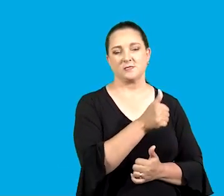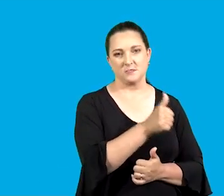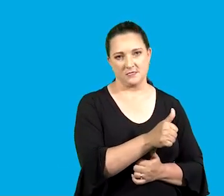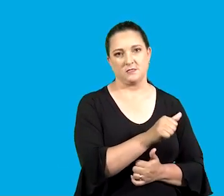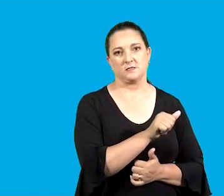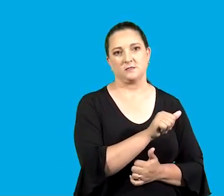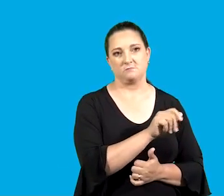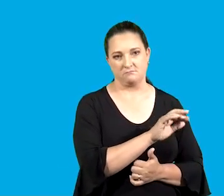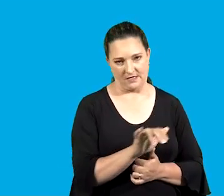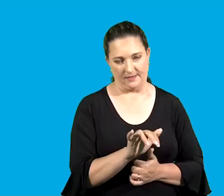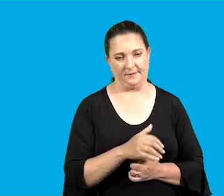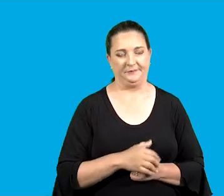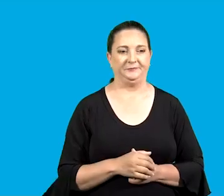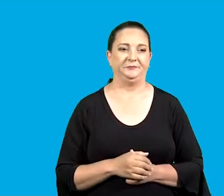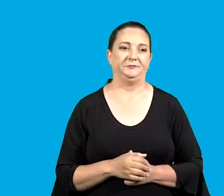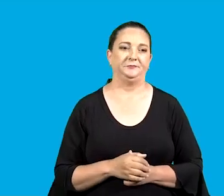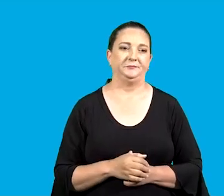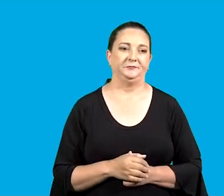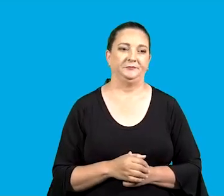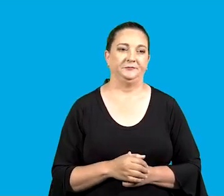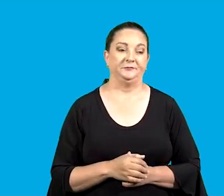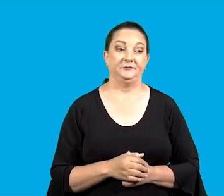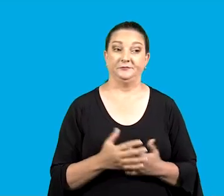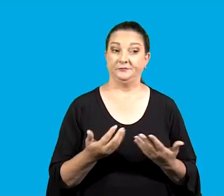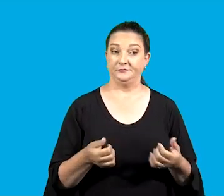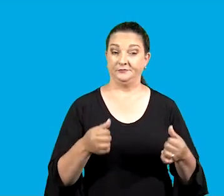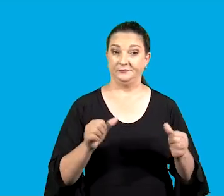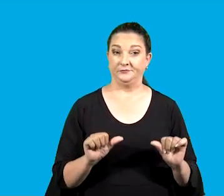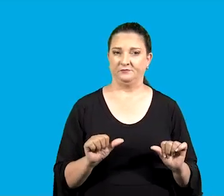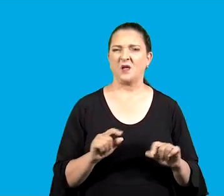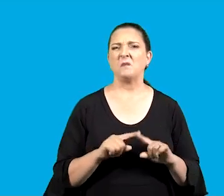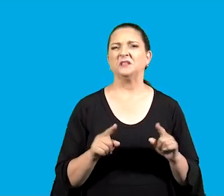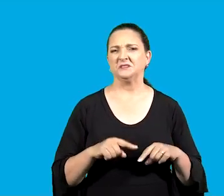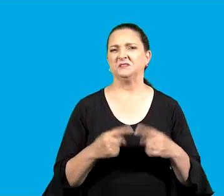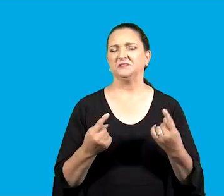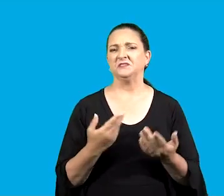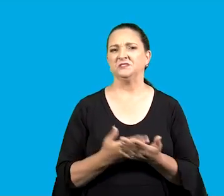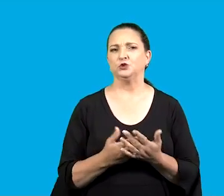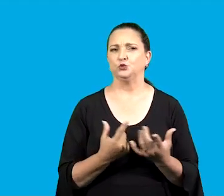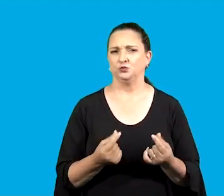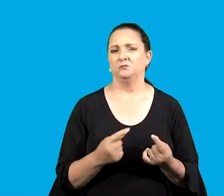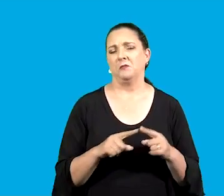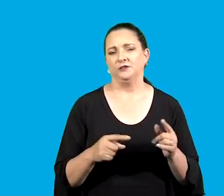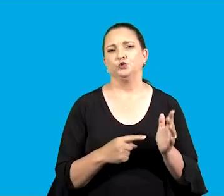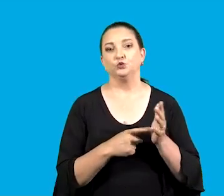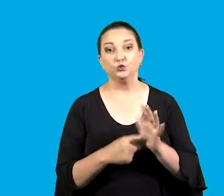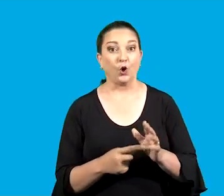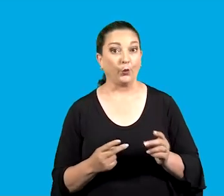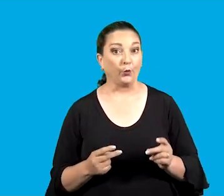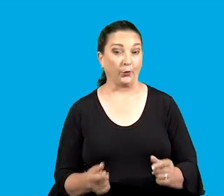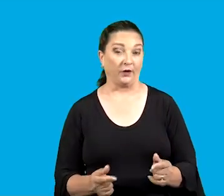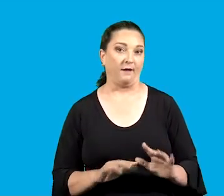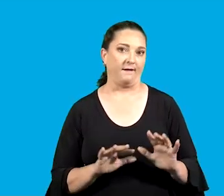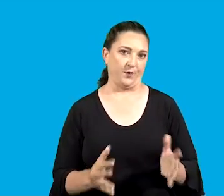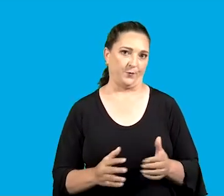get 6 million. Okay, so I am done here. There was other ways that you could have done it. I just wanted to show you the quickest